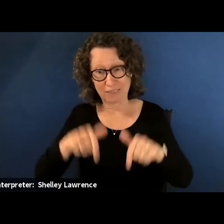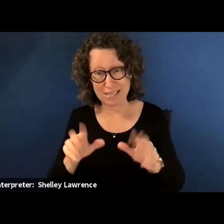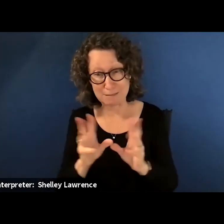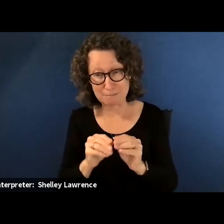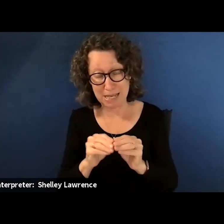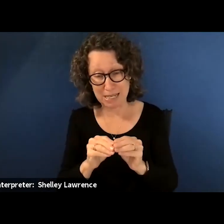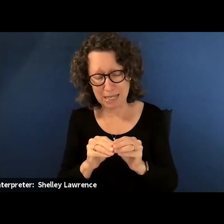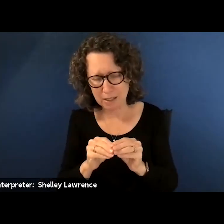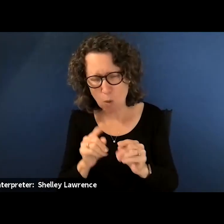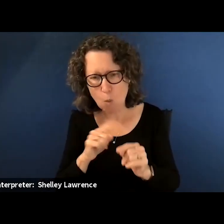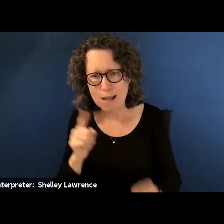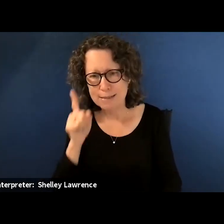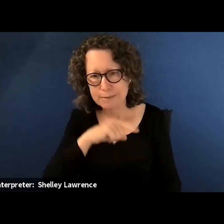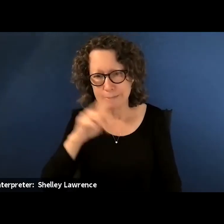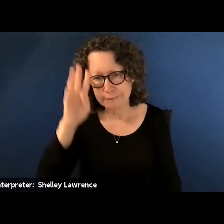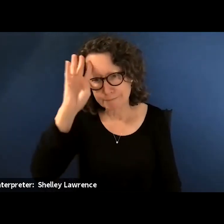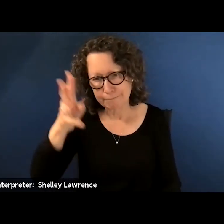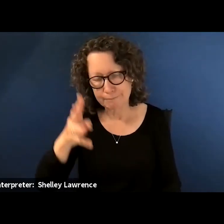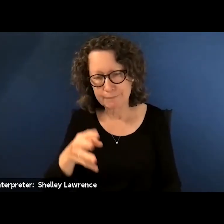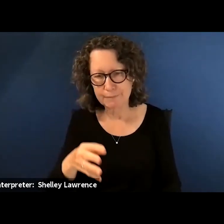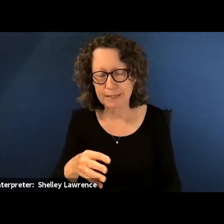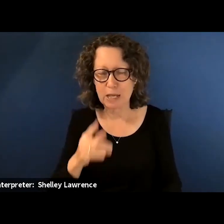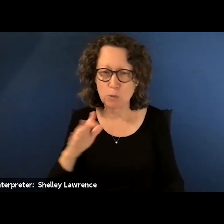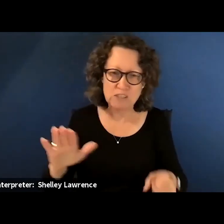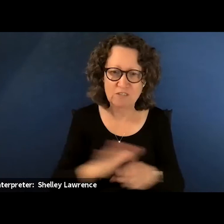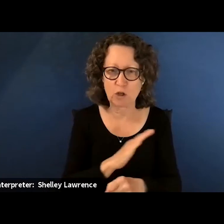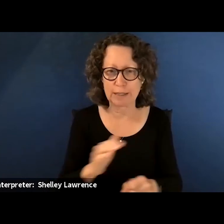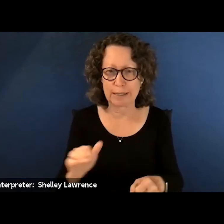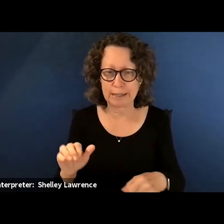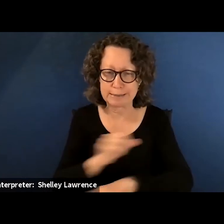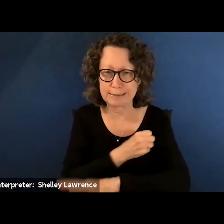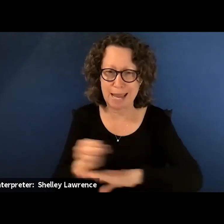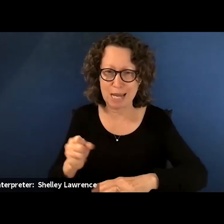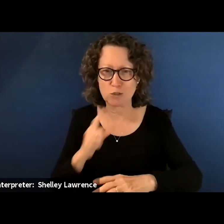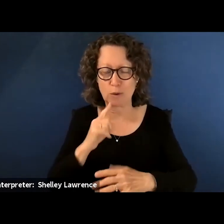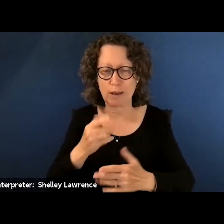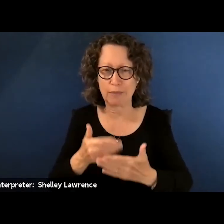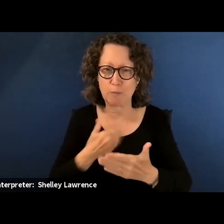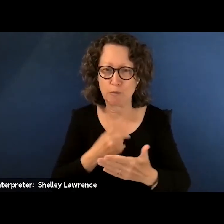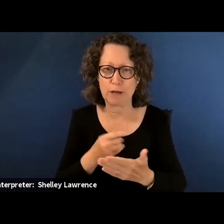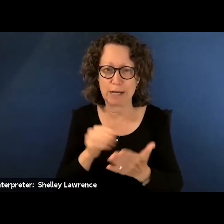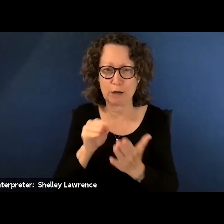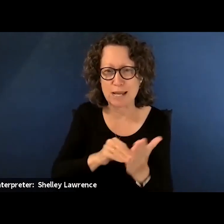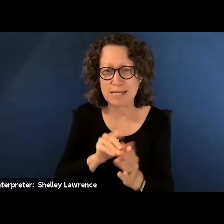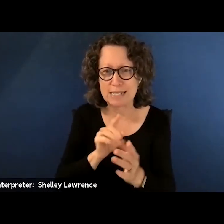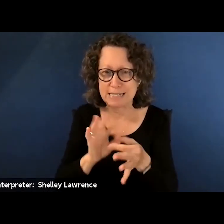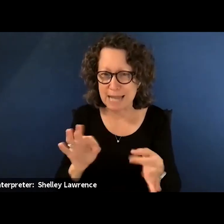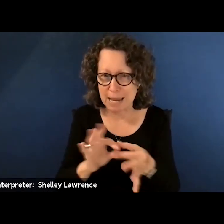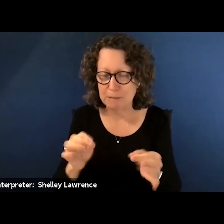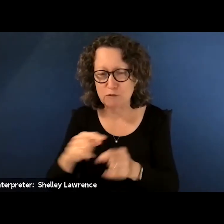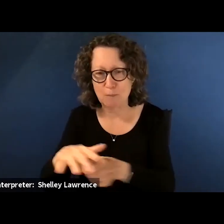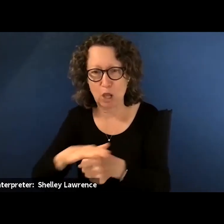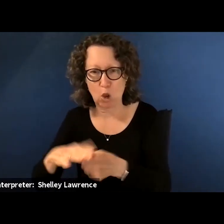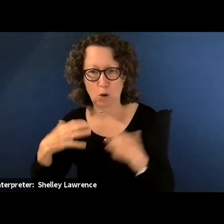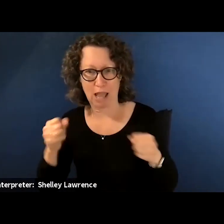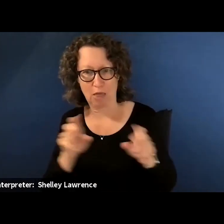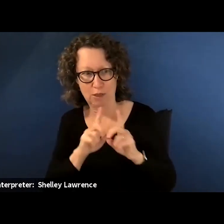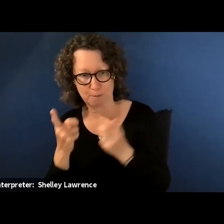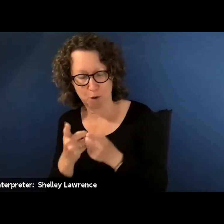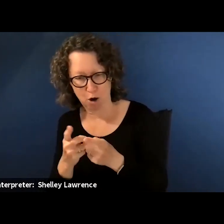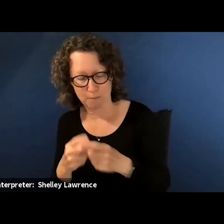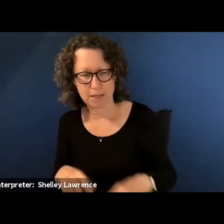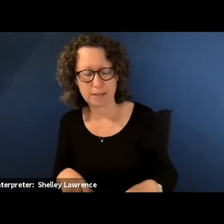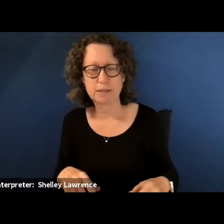just a farce. It was fully staged, complete with prearranged statement from the local public health department, Congressman